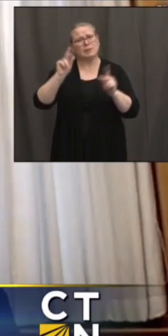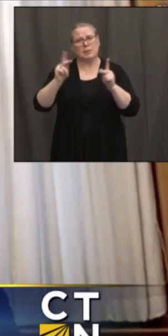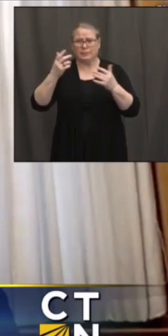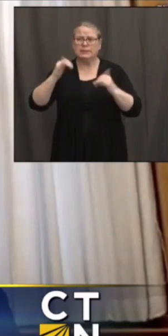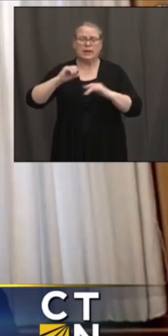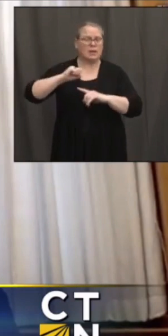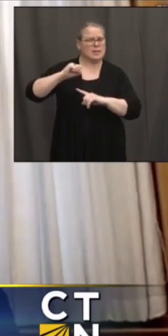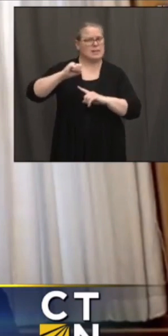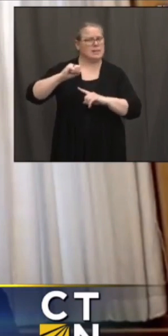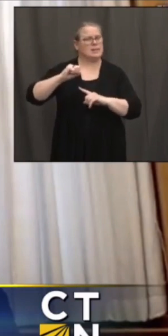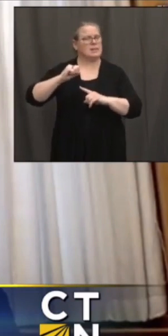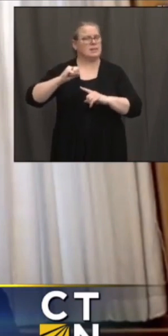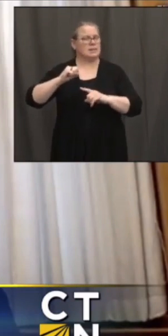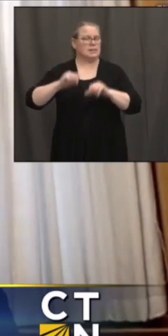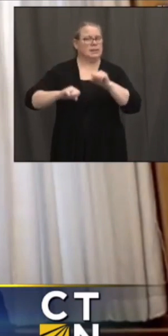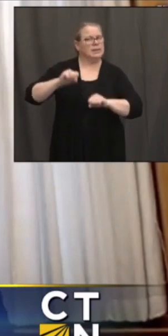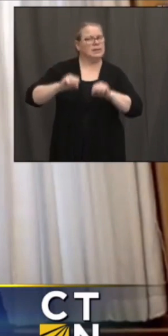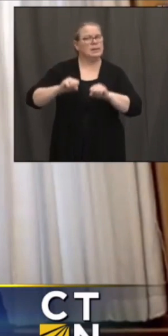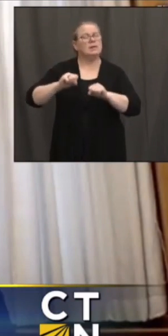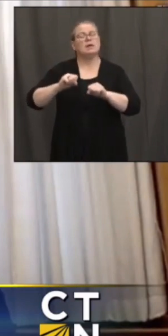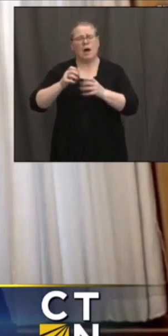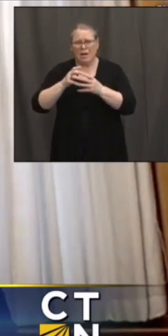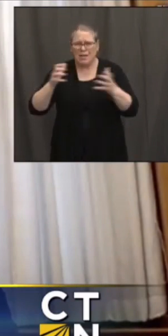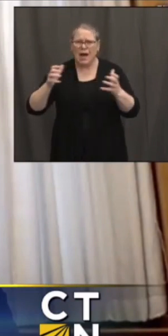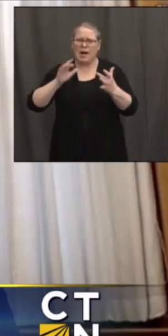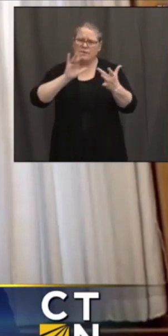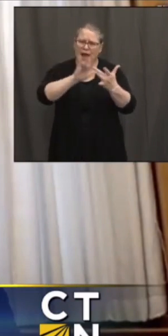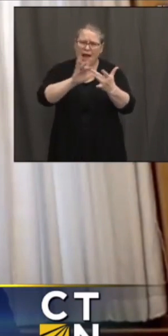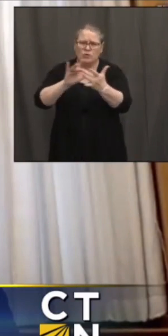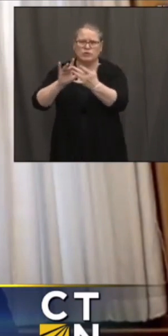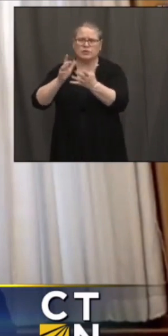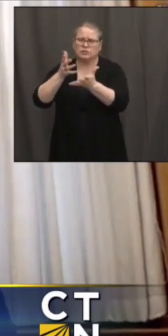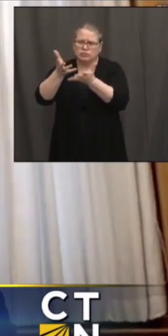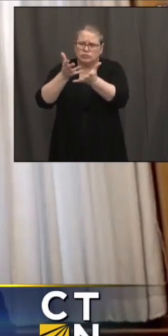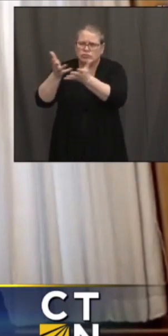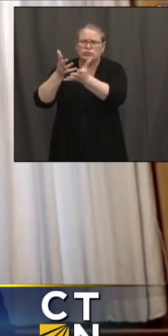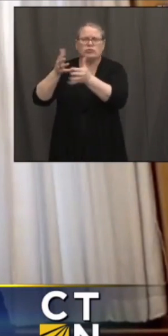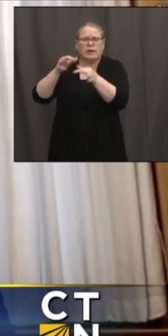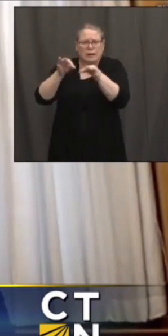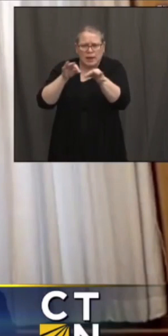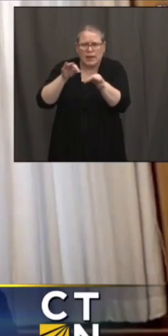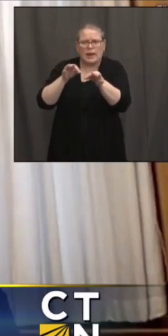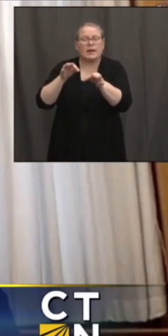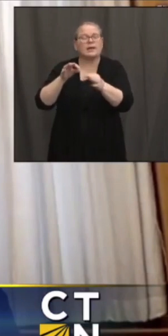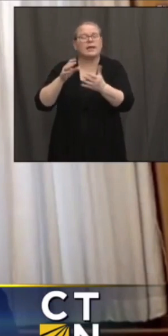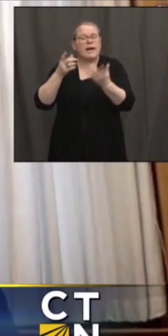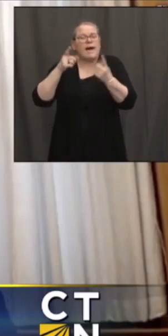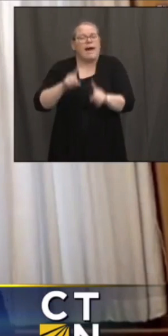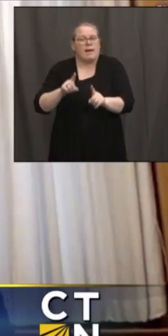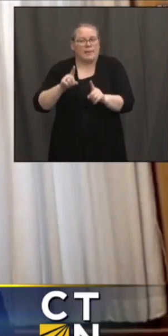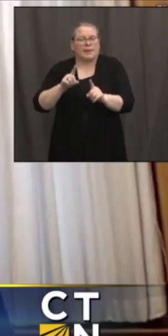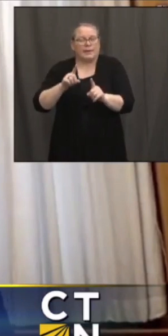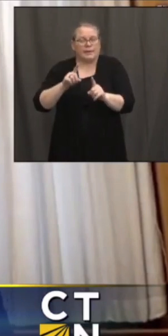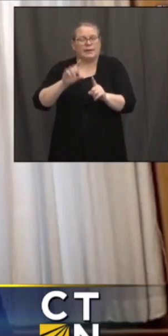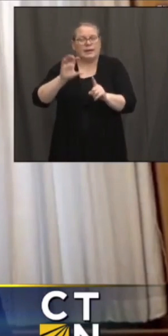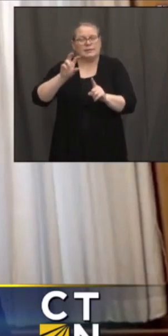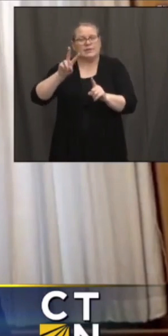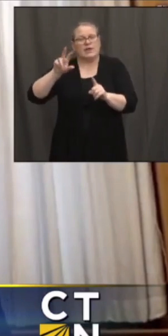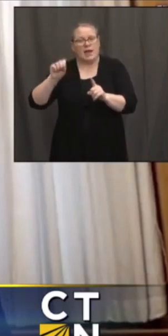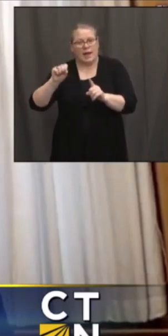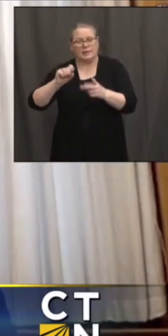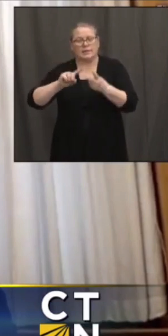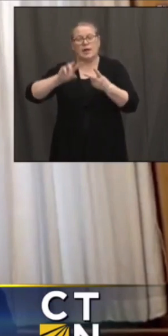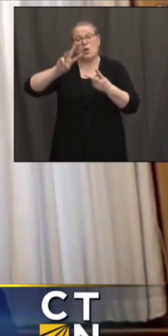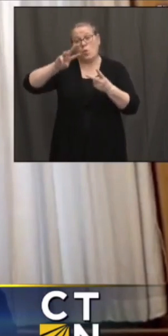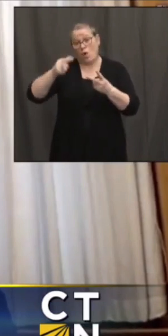have, our partners in labor and others. And what we've been hearing is that as CVS and Walgreens come back around for the second